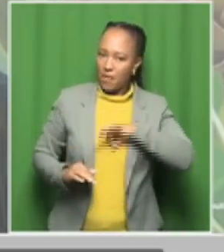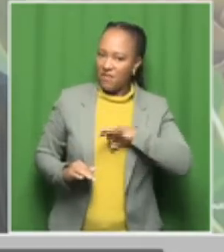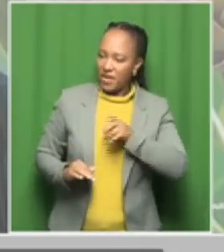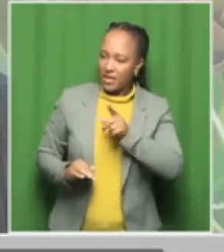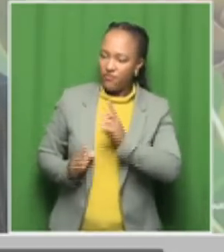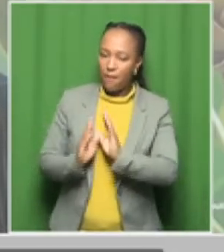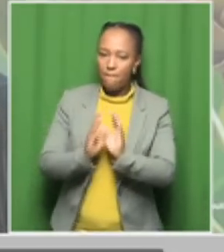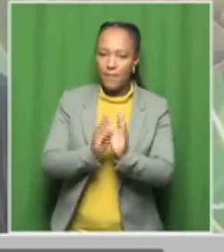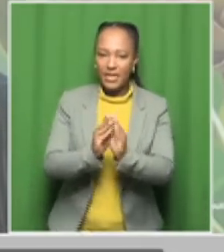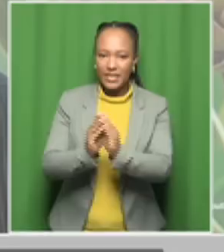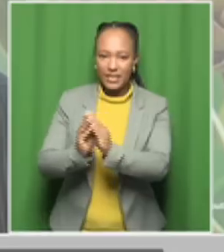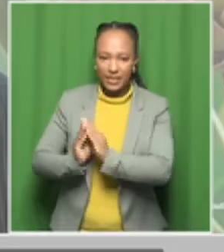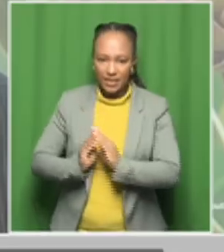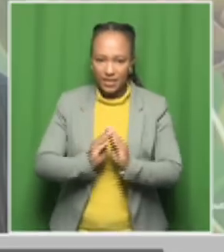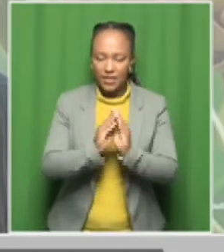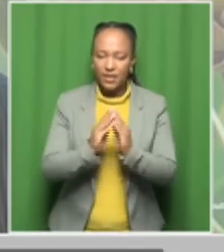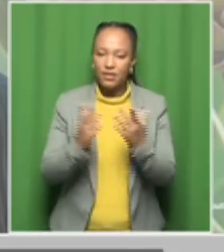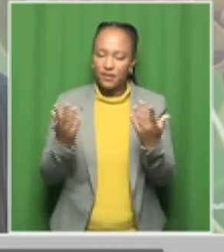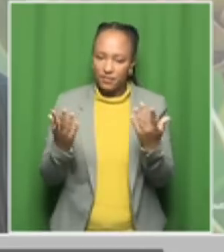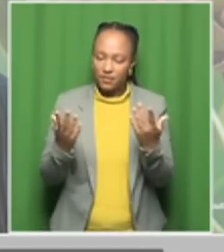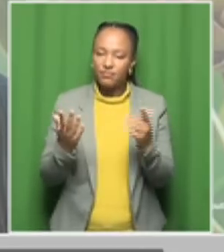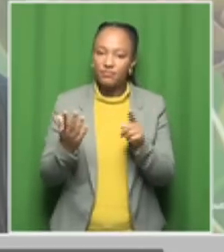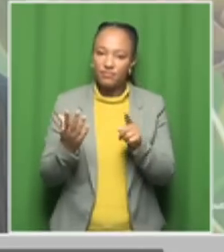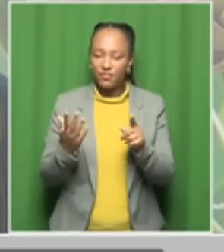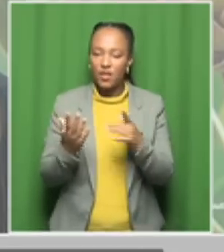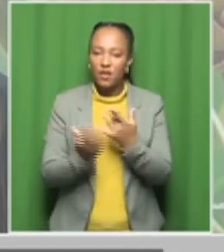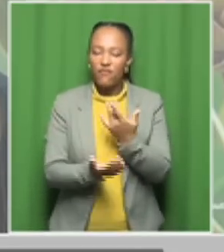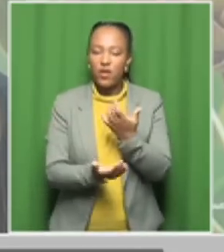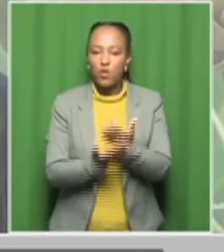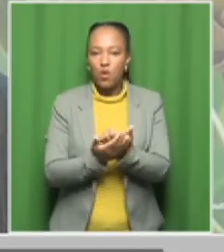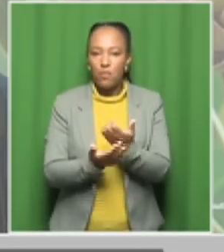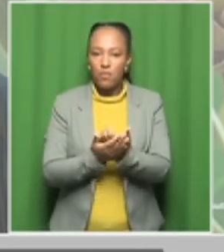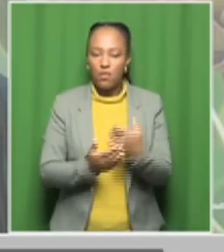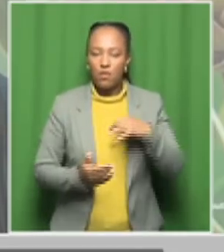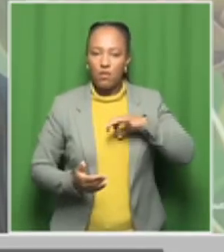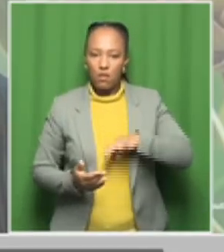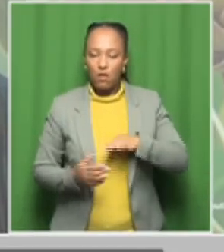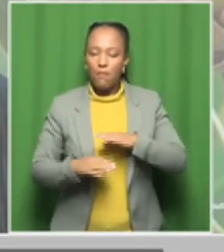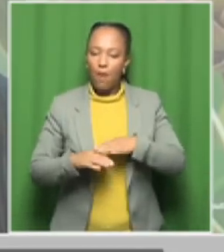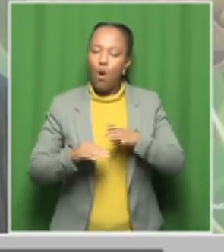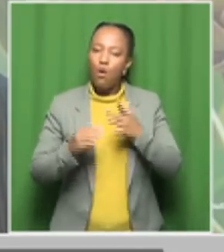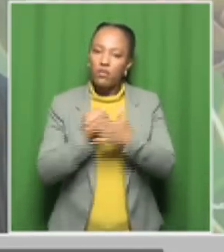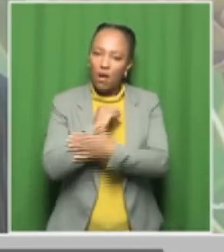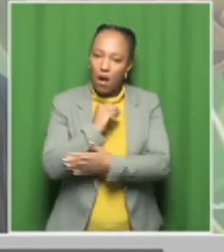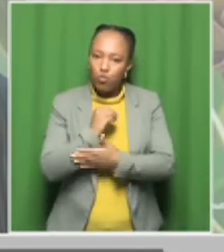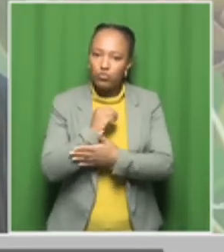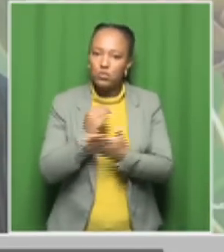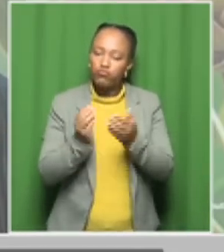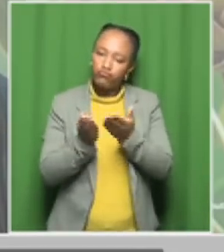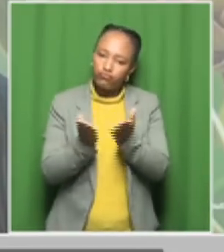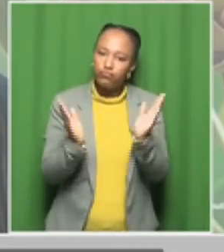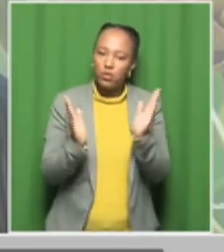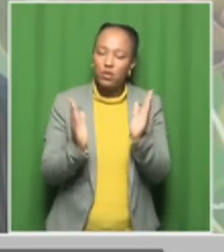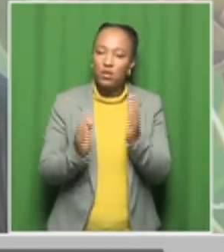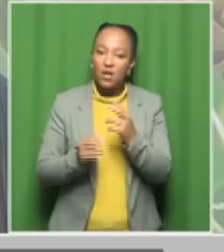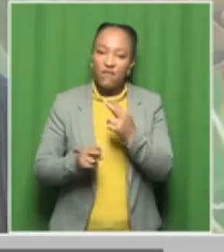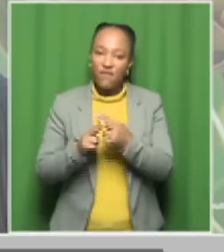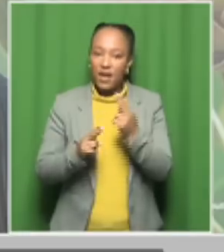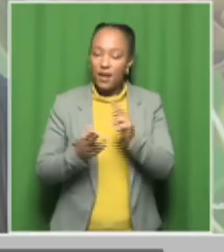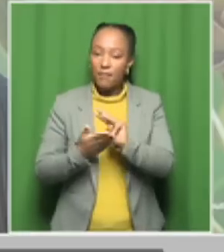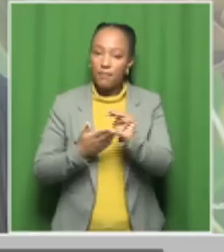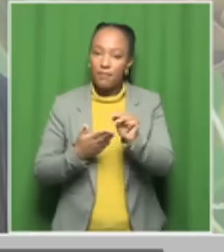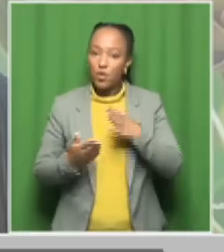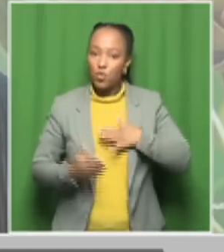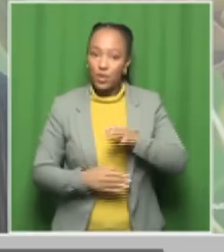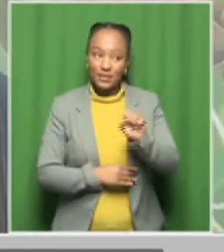making sure, as you said, maximizing the economic benefits and spreading it across the country. Your final message, Ambassador? How do you want